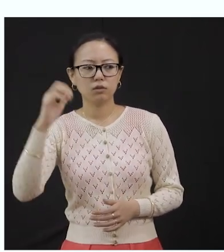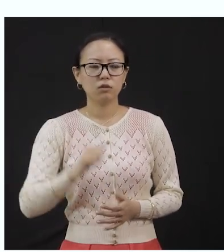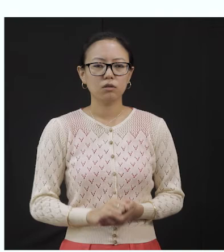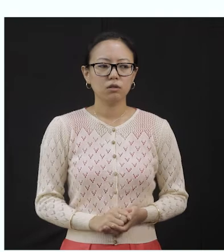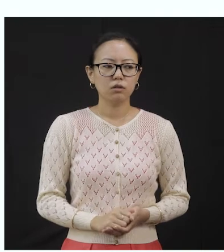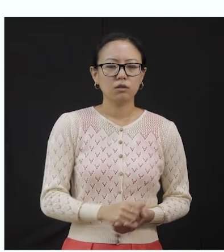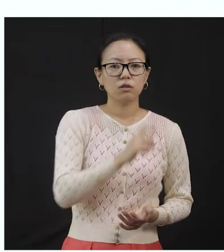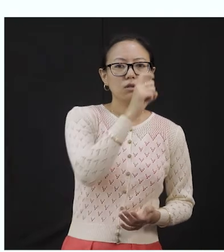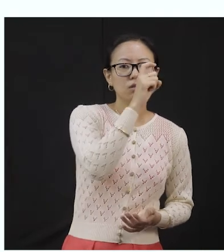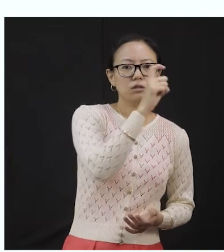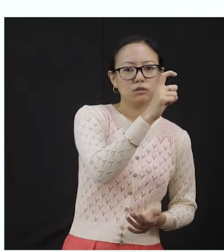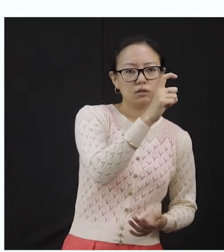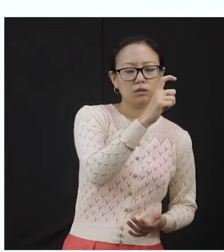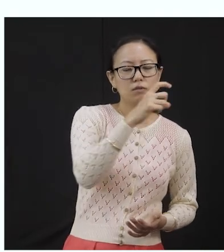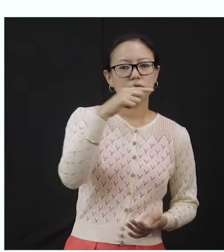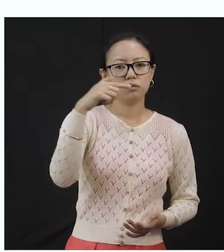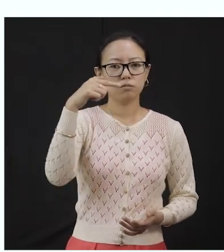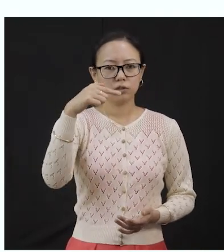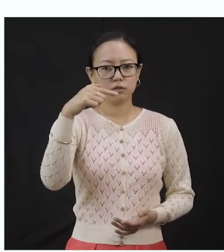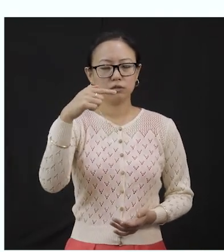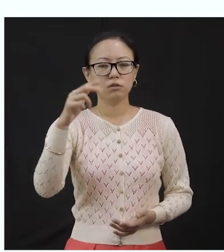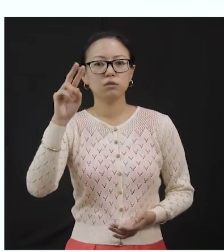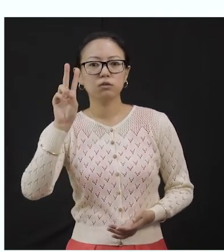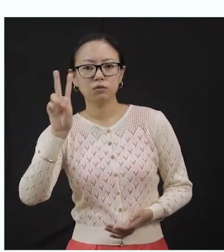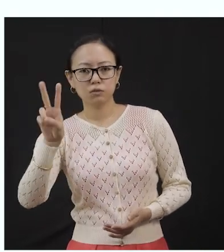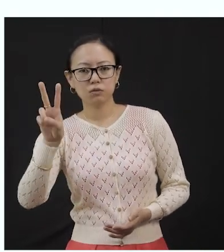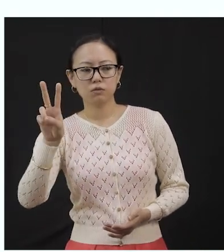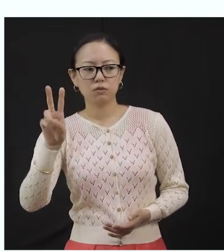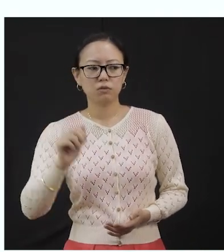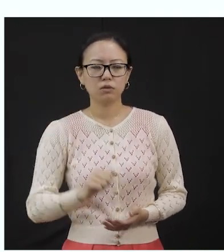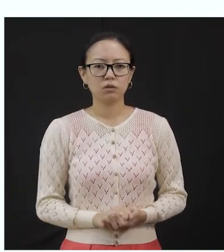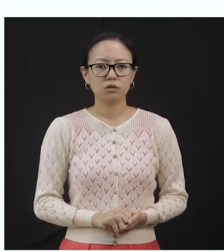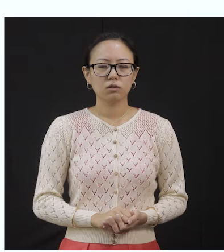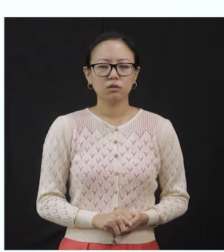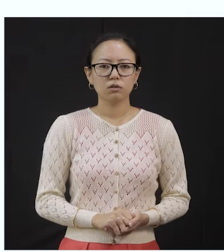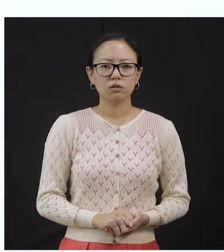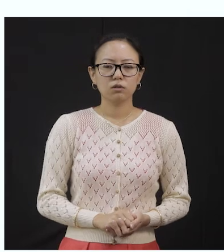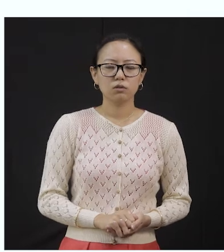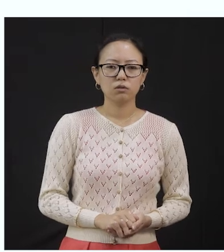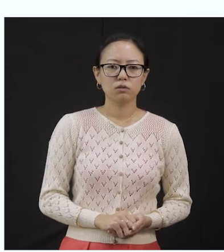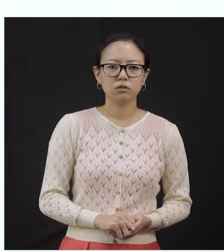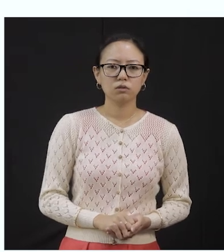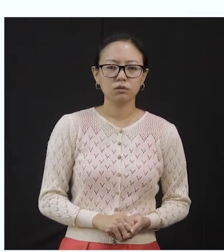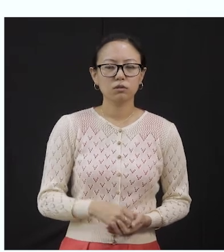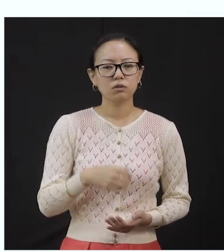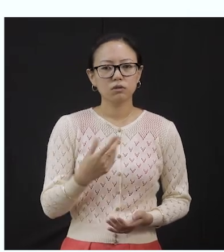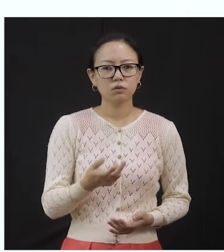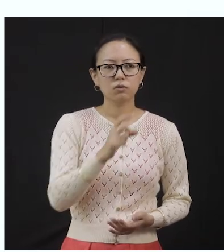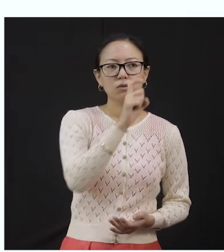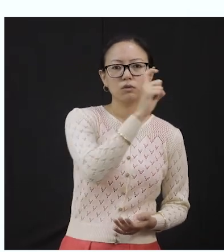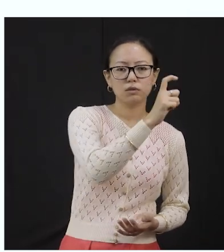7 minus 2. We are going to subtract 2